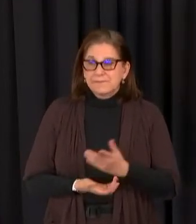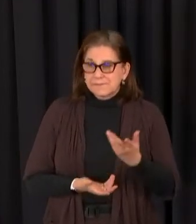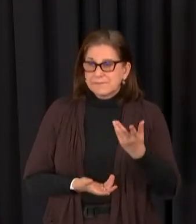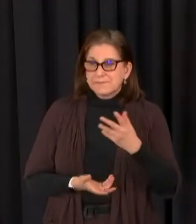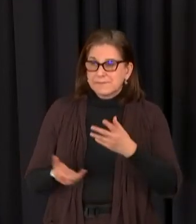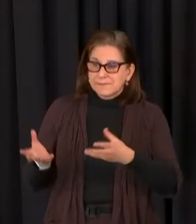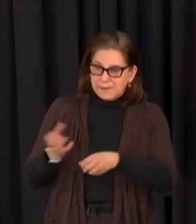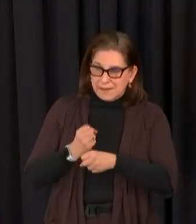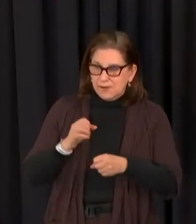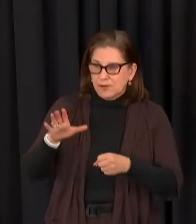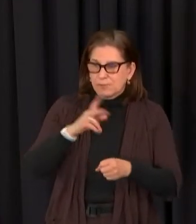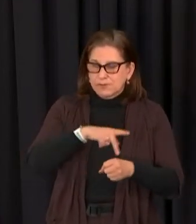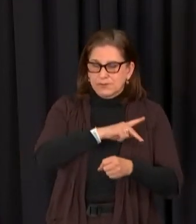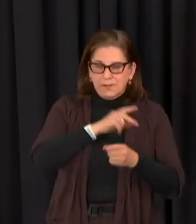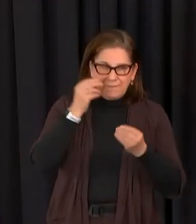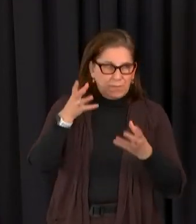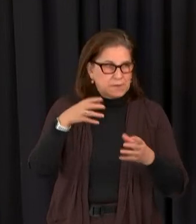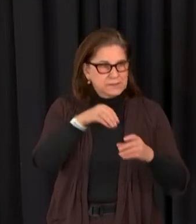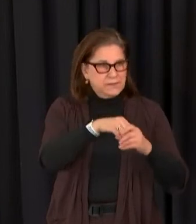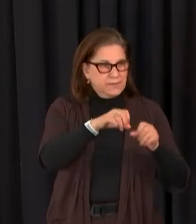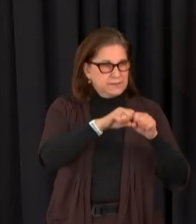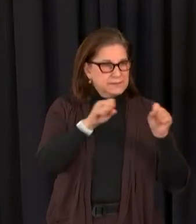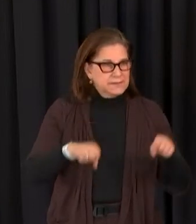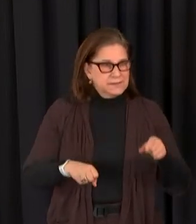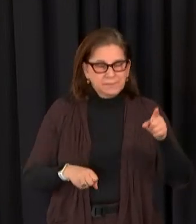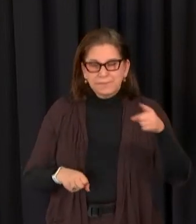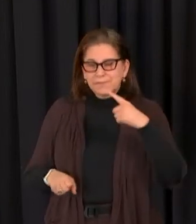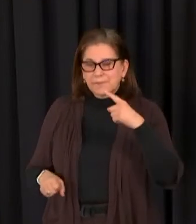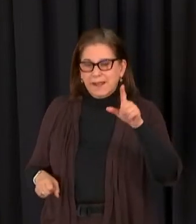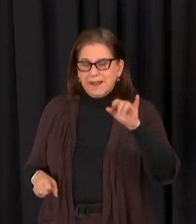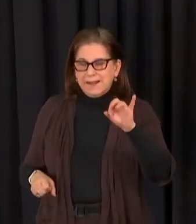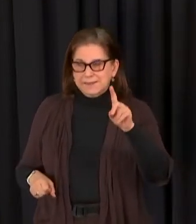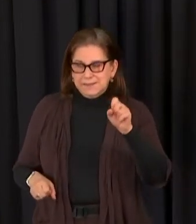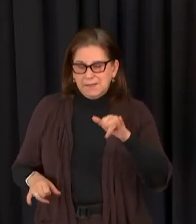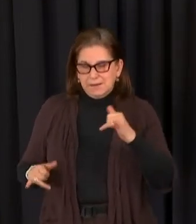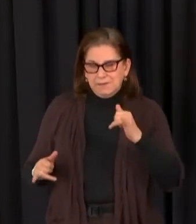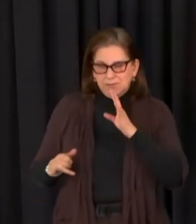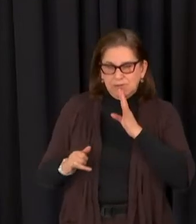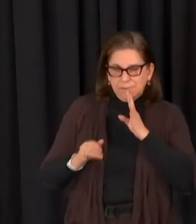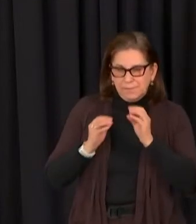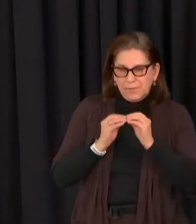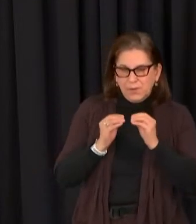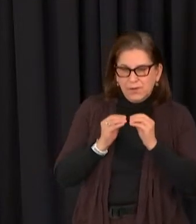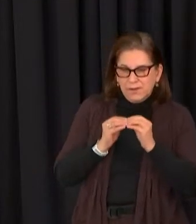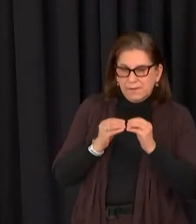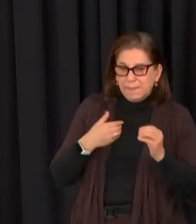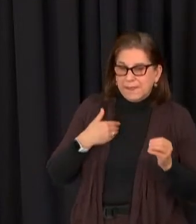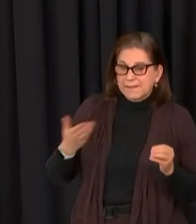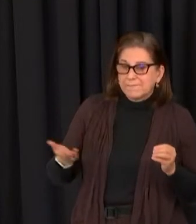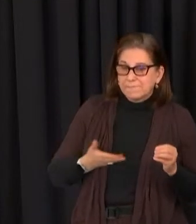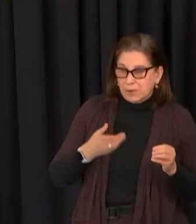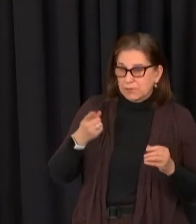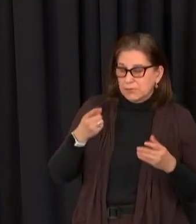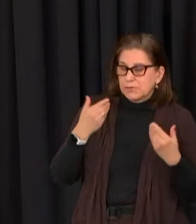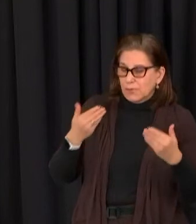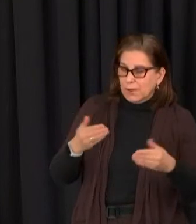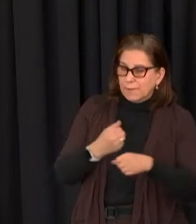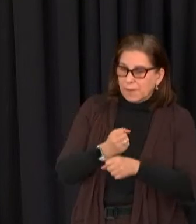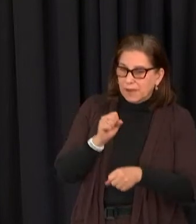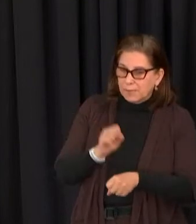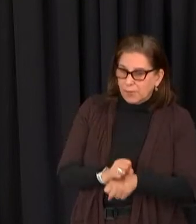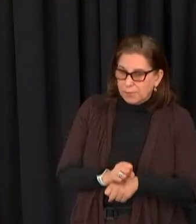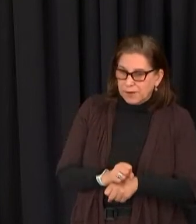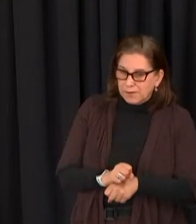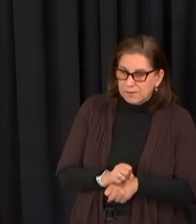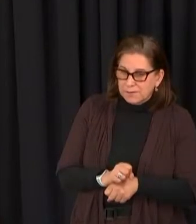information. And more specifically, that person, when they receive that email, that phone call, that they're invited to actually book, they can book